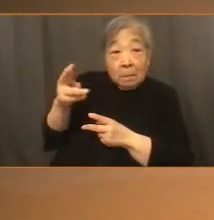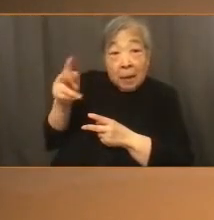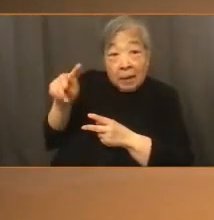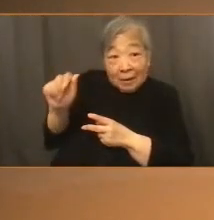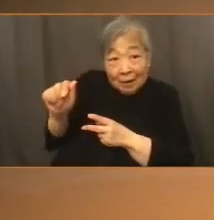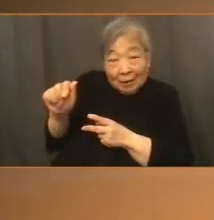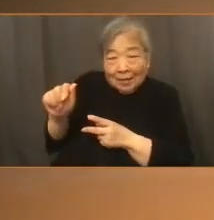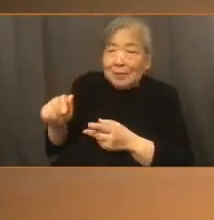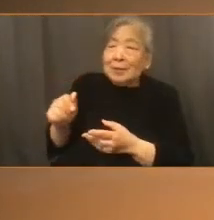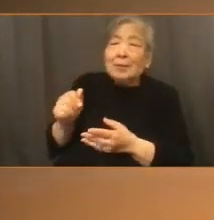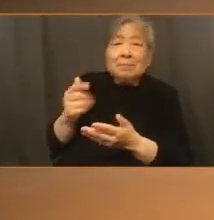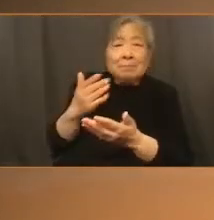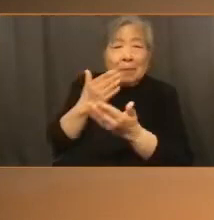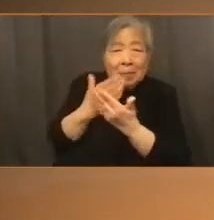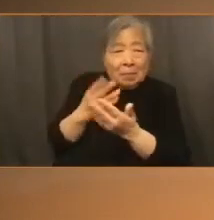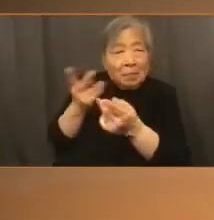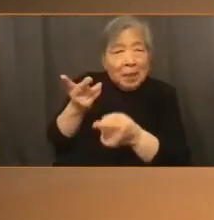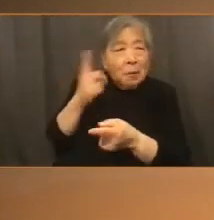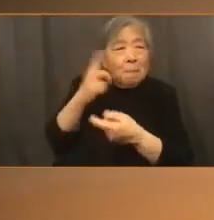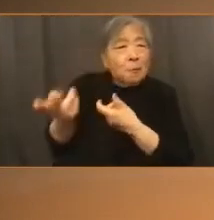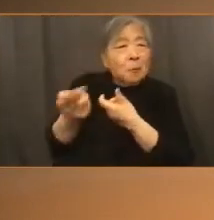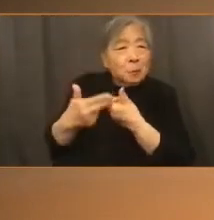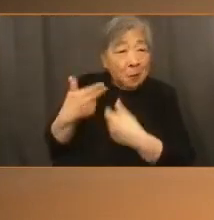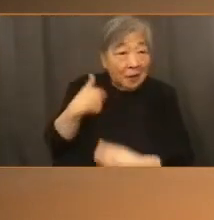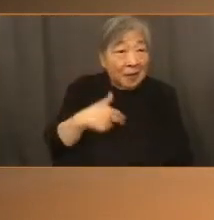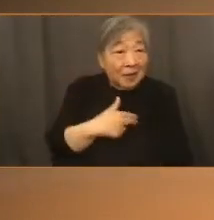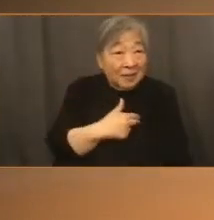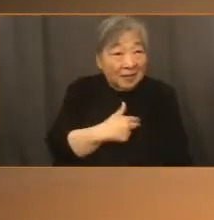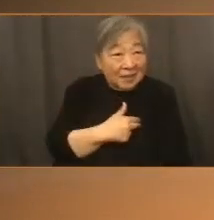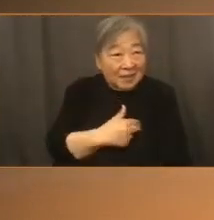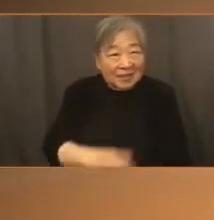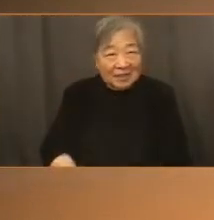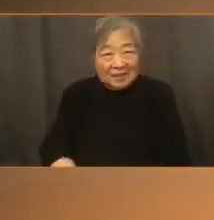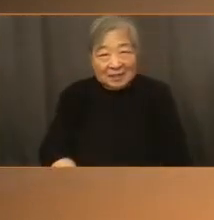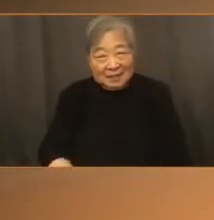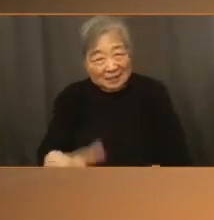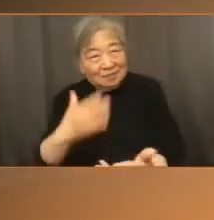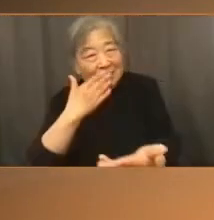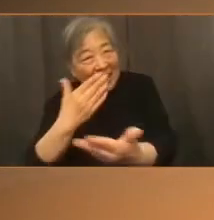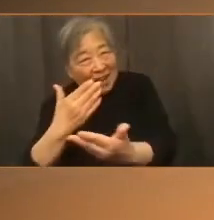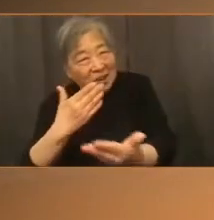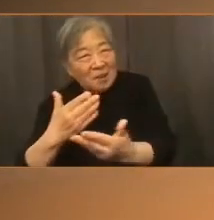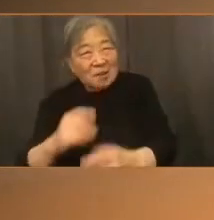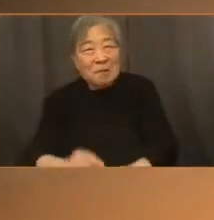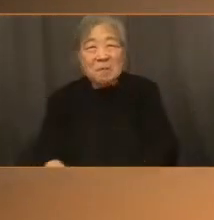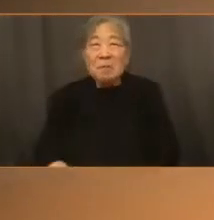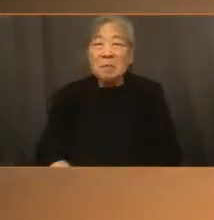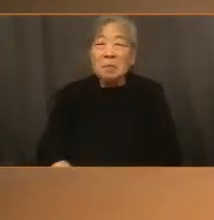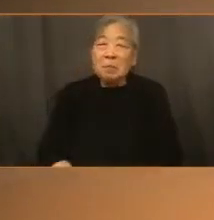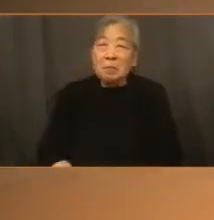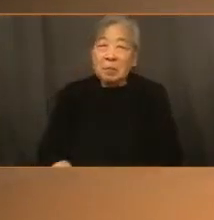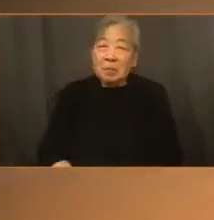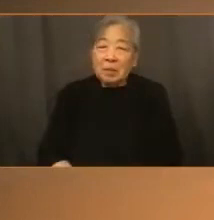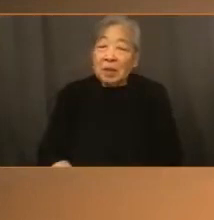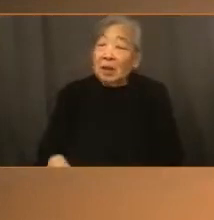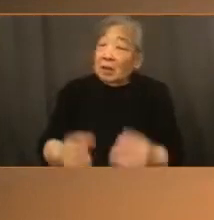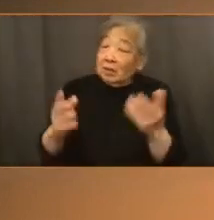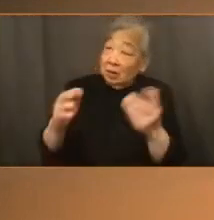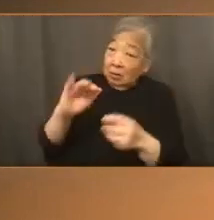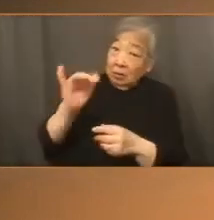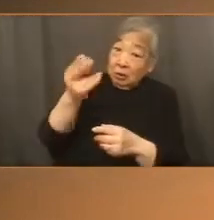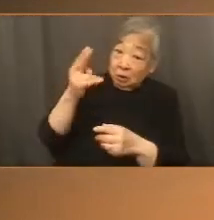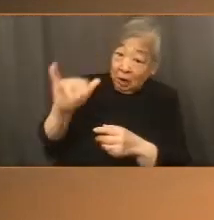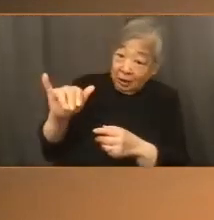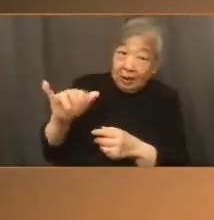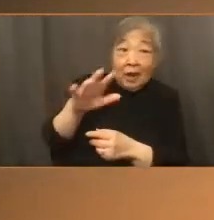you both so much for joining us. Thank you for having us. So Johnny and Nishant, titles